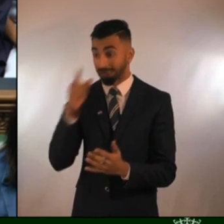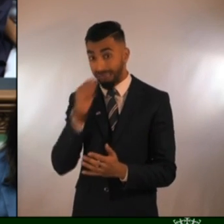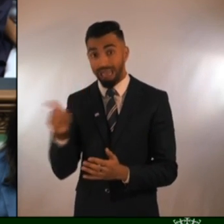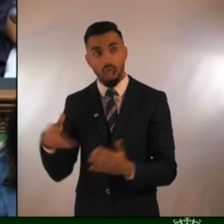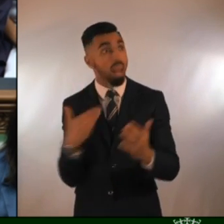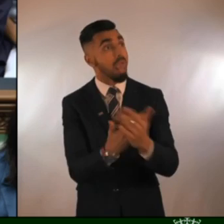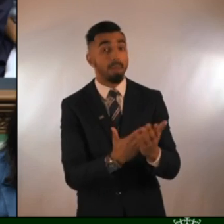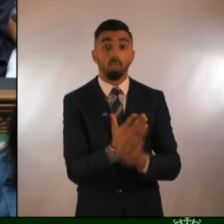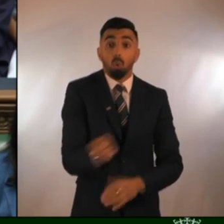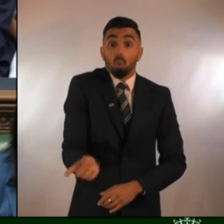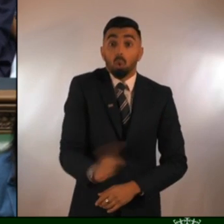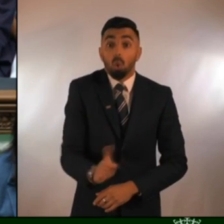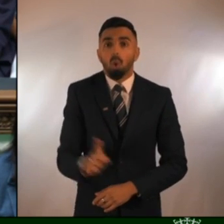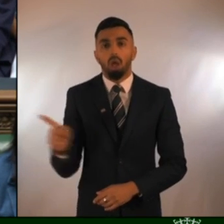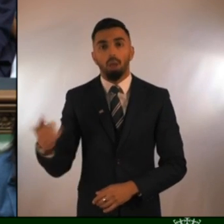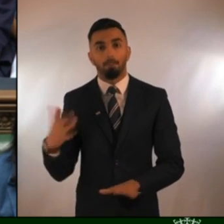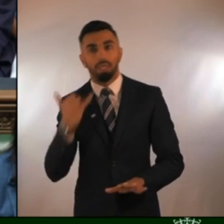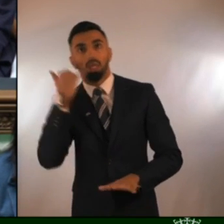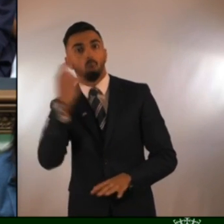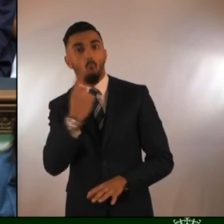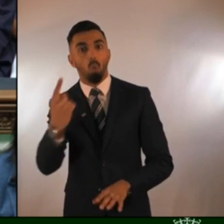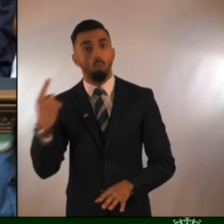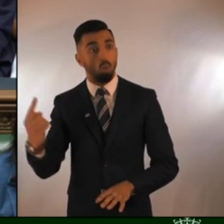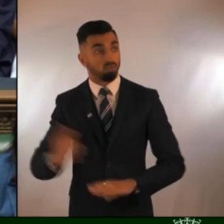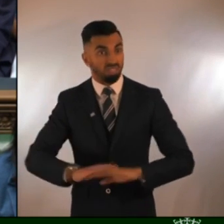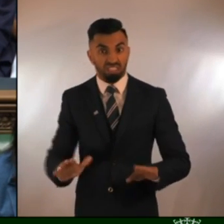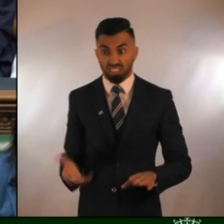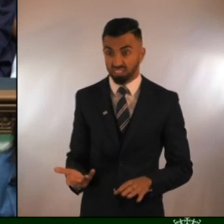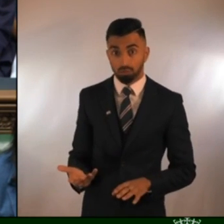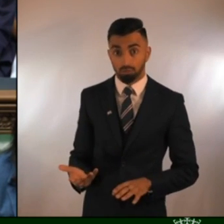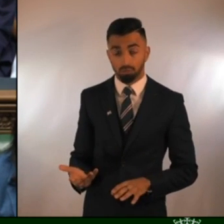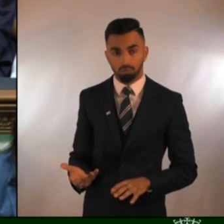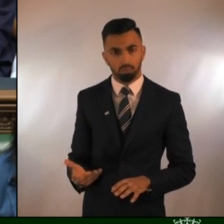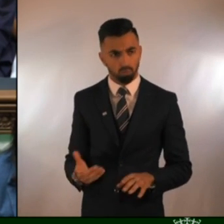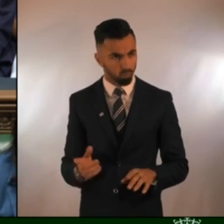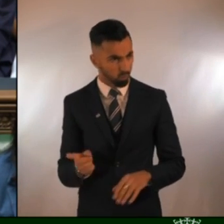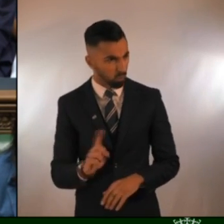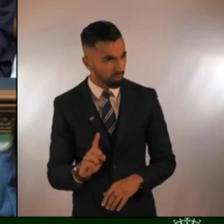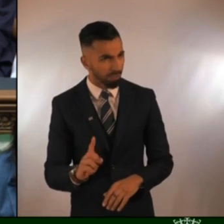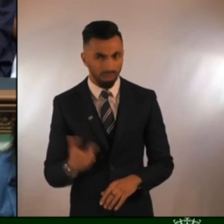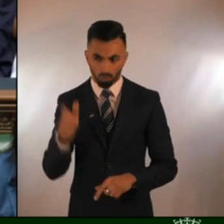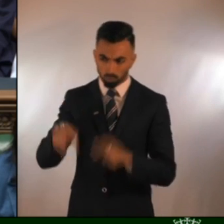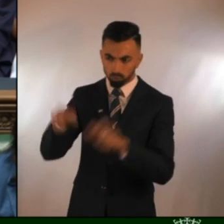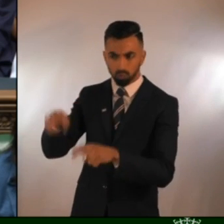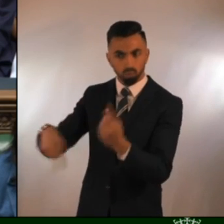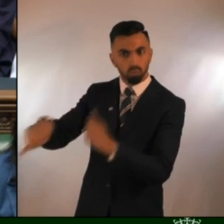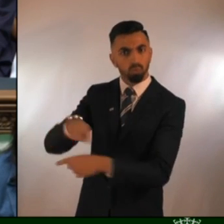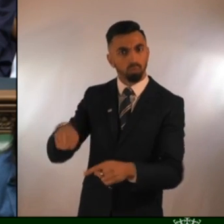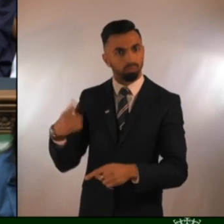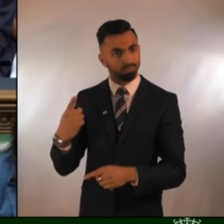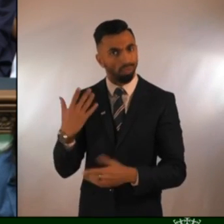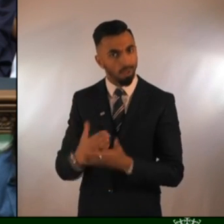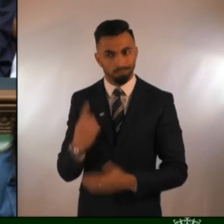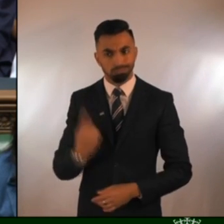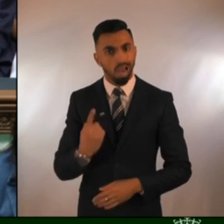pay. There are millions of people working hard who are self-employed or in the gig economy. They will need our help